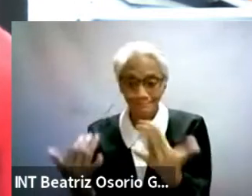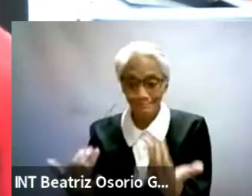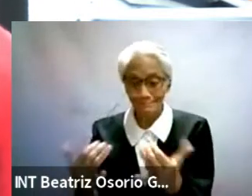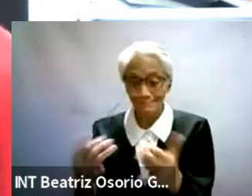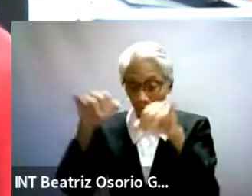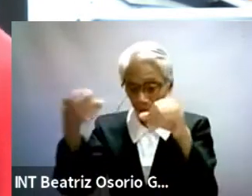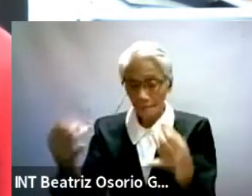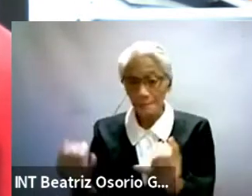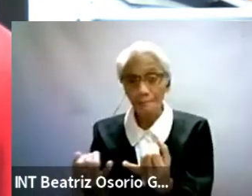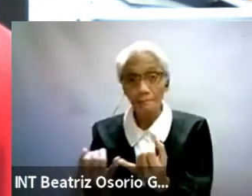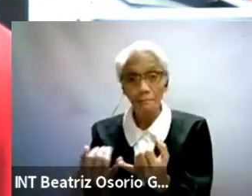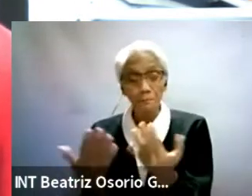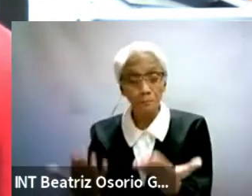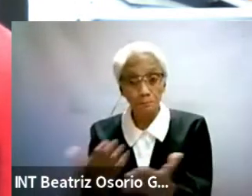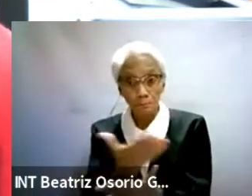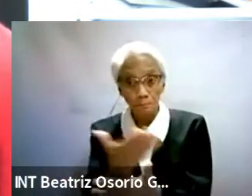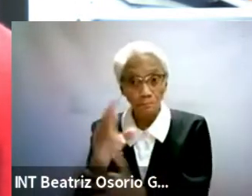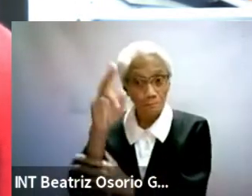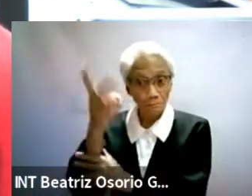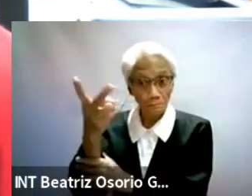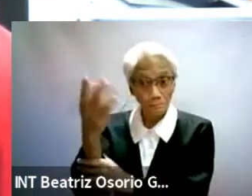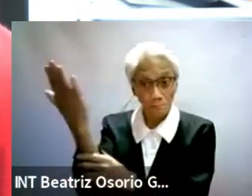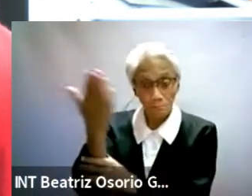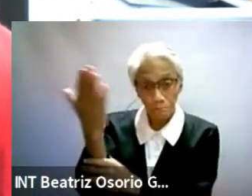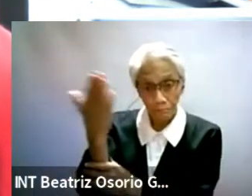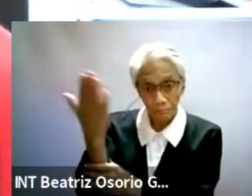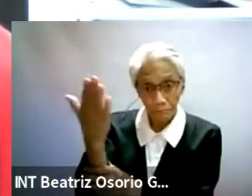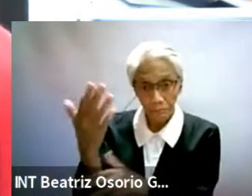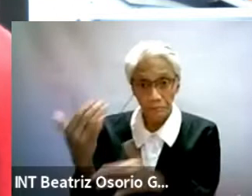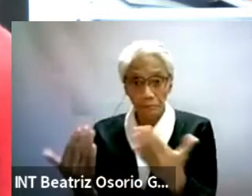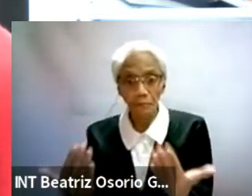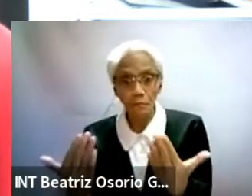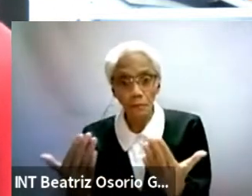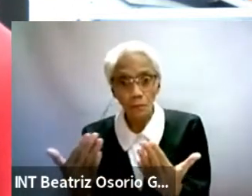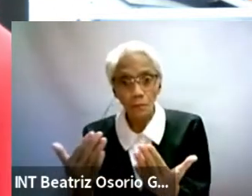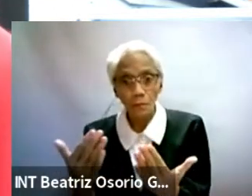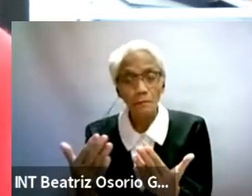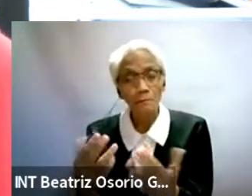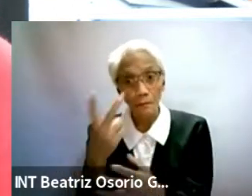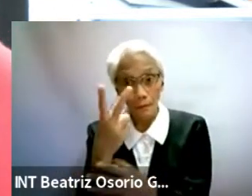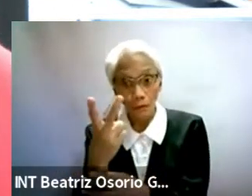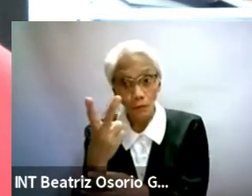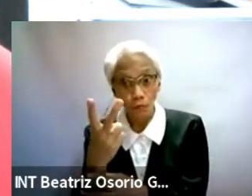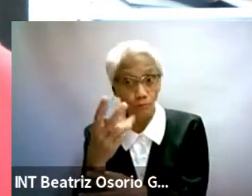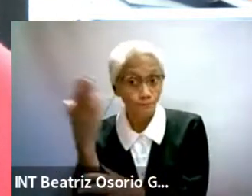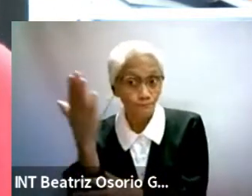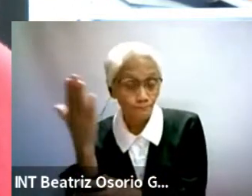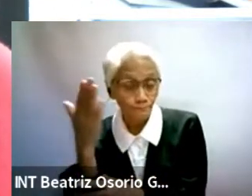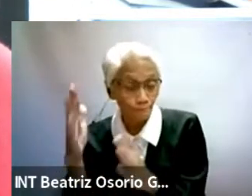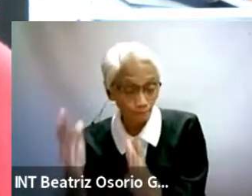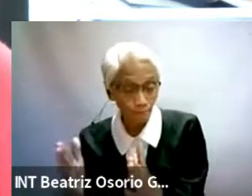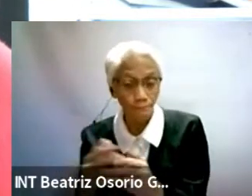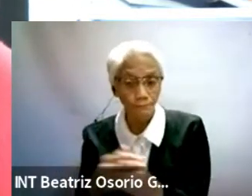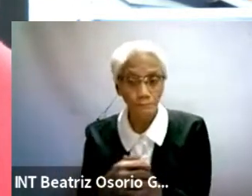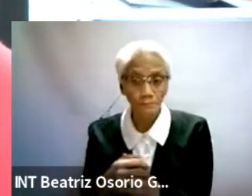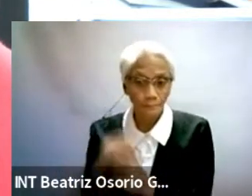introduce the second presentation. They are a joint presentation by two speakers, but I will introduce in one go,